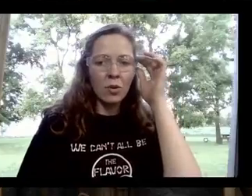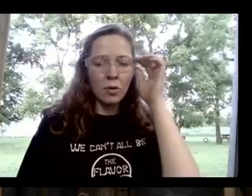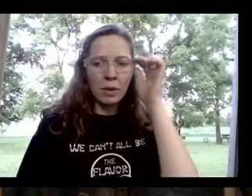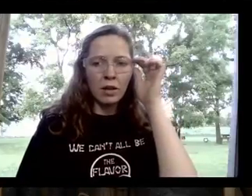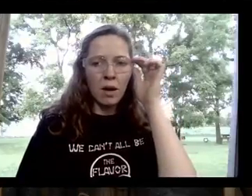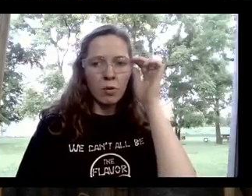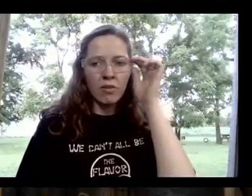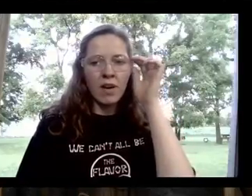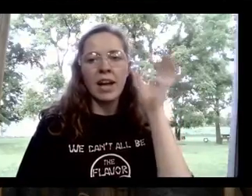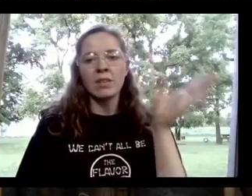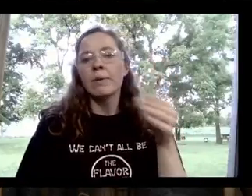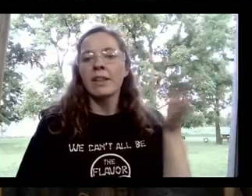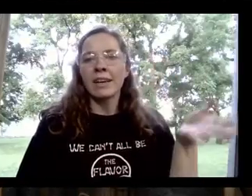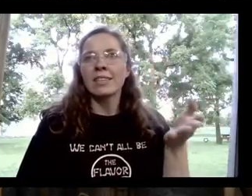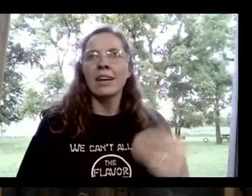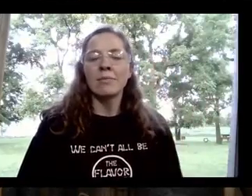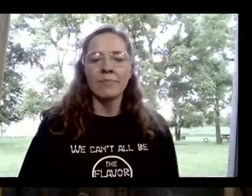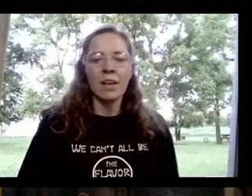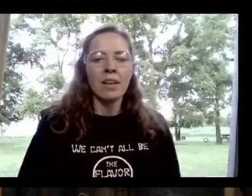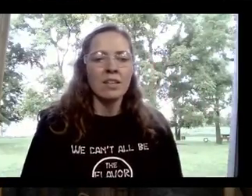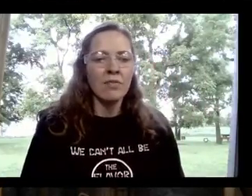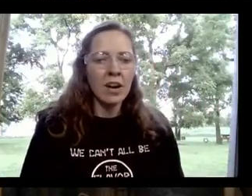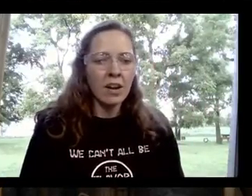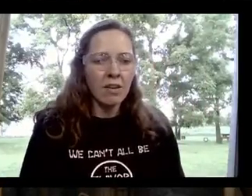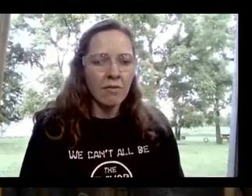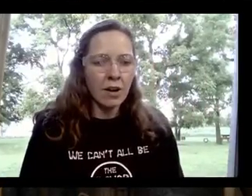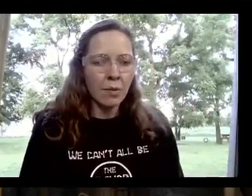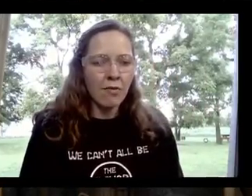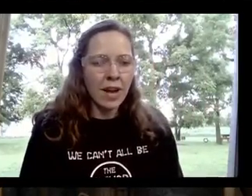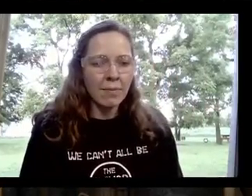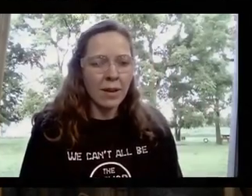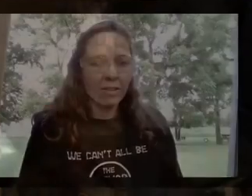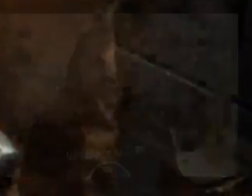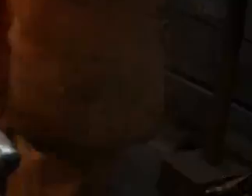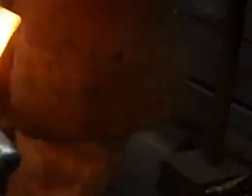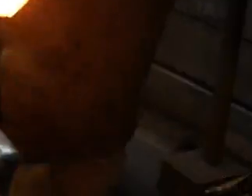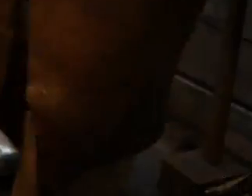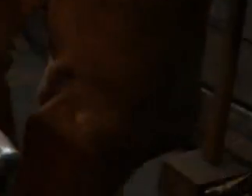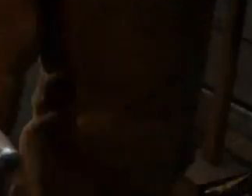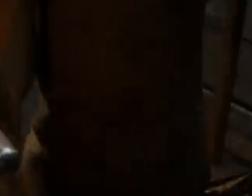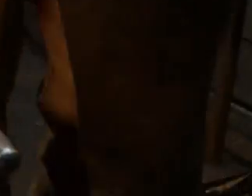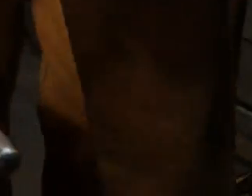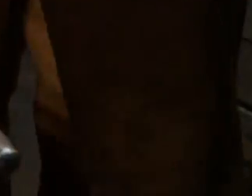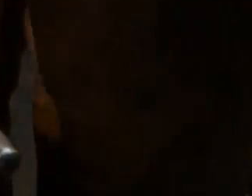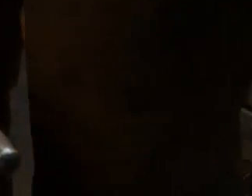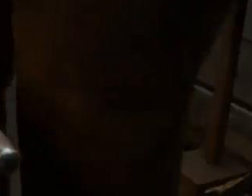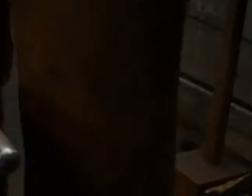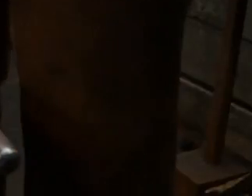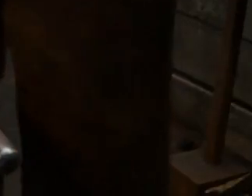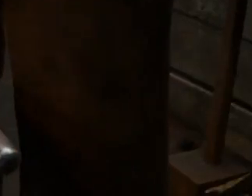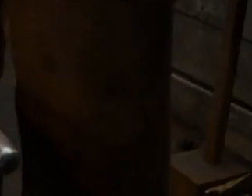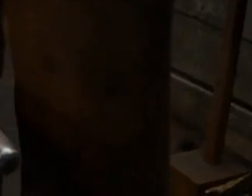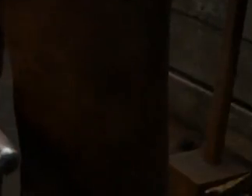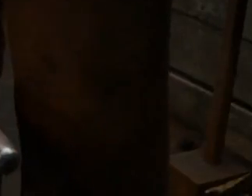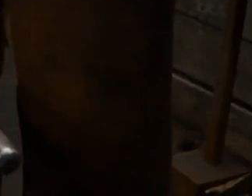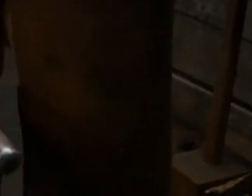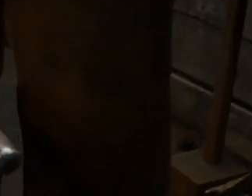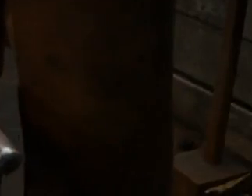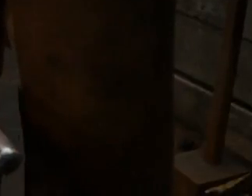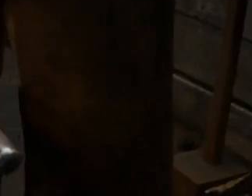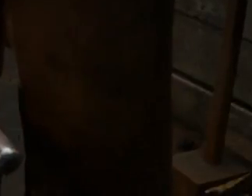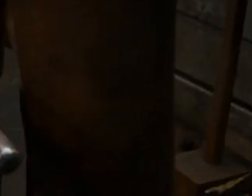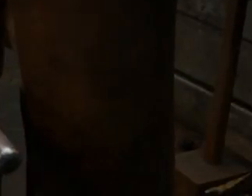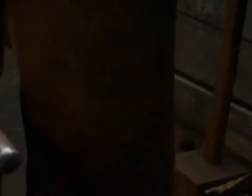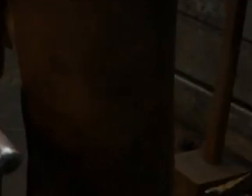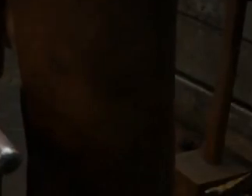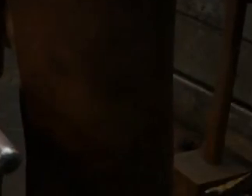I thought it would have been a lot more defined, but it's like I said, angle, yes. It's very, very refined metal for wrought iron.